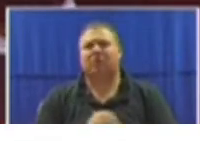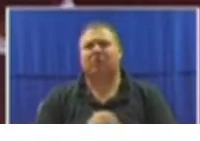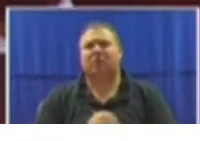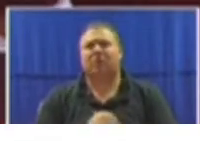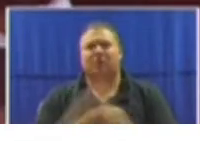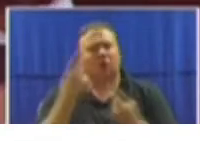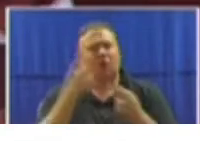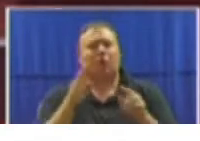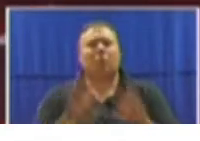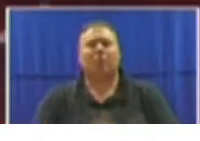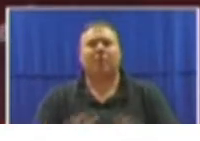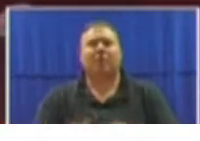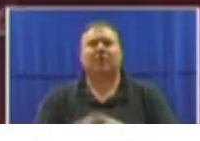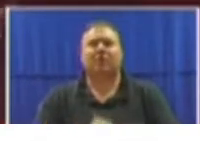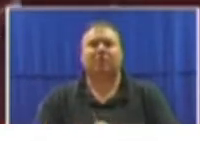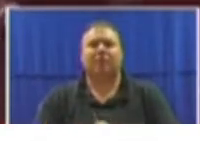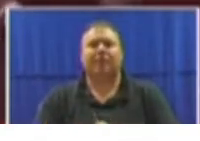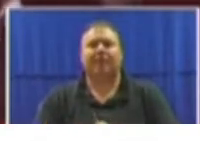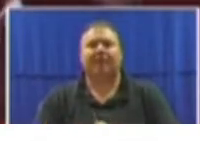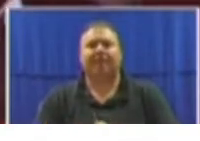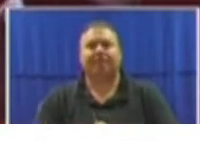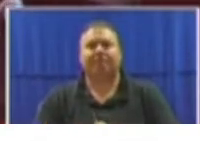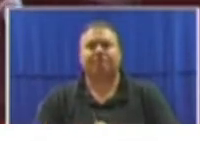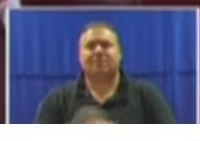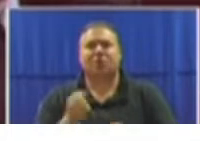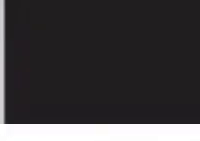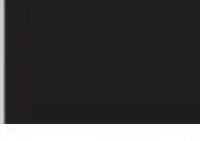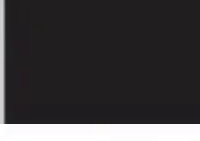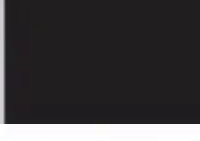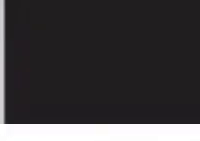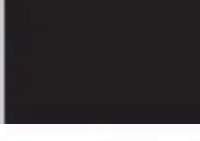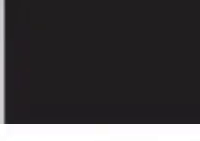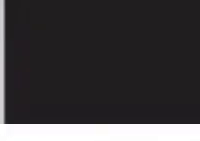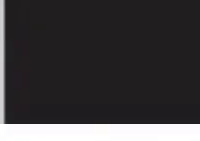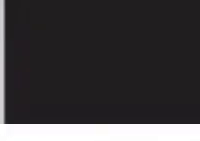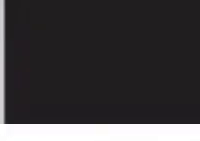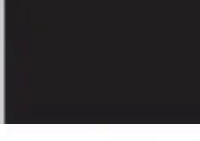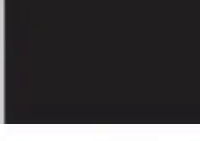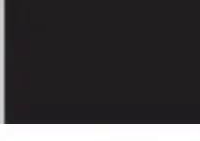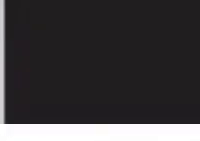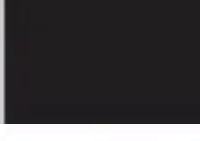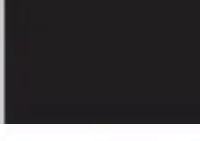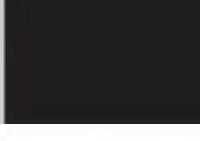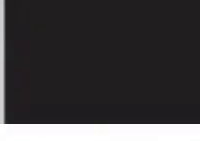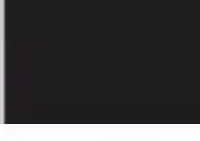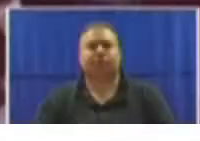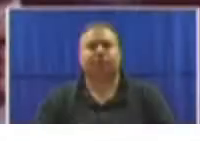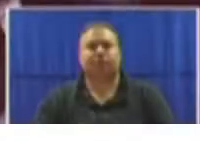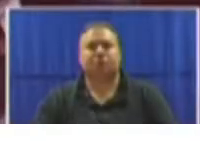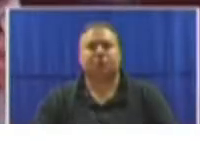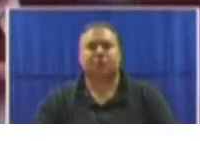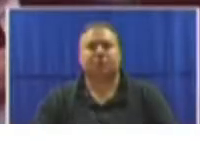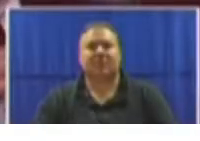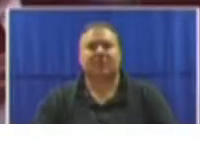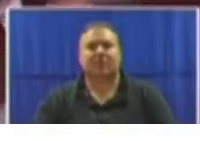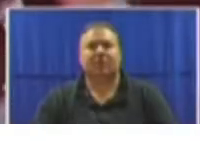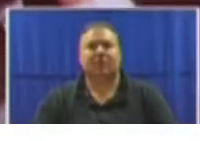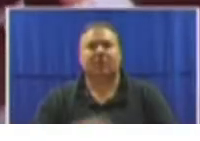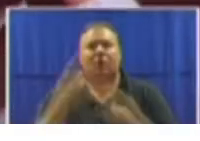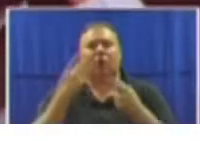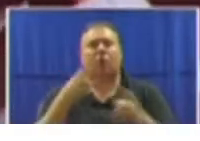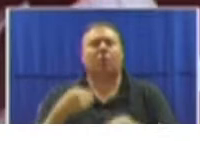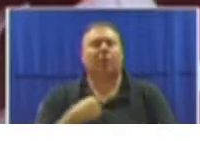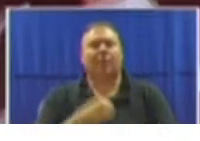You're making noise. No, you're making noise. You're making noise. No, but honorable members, please allow